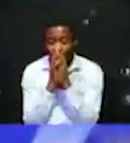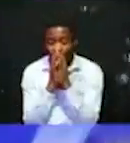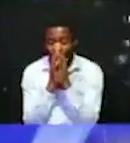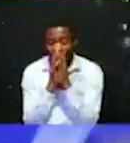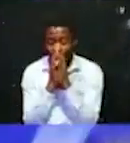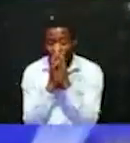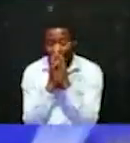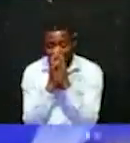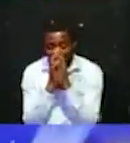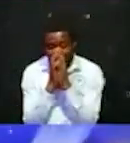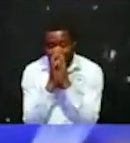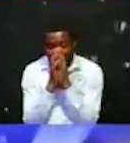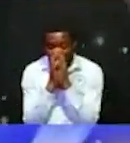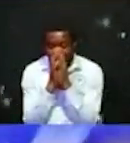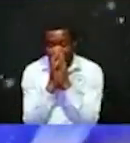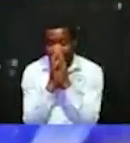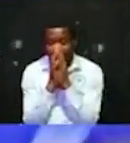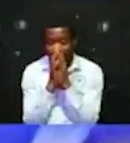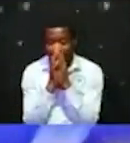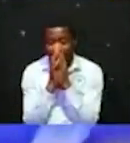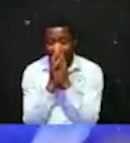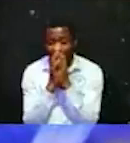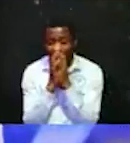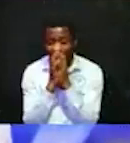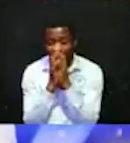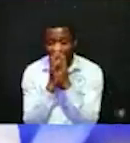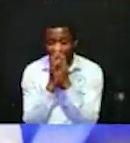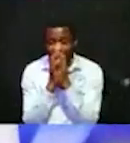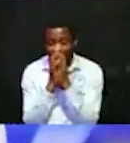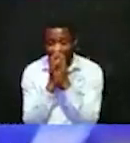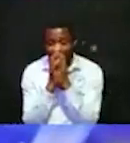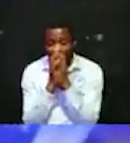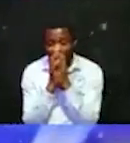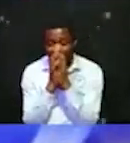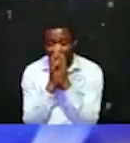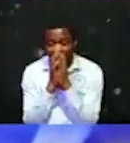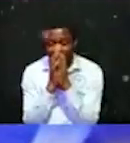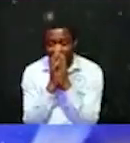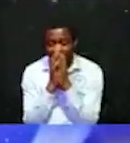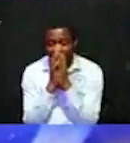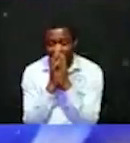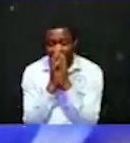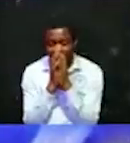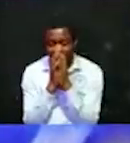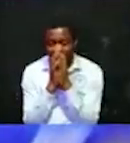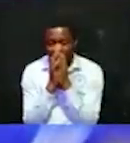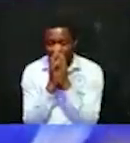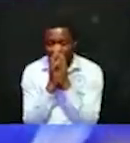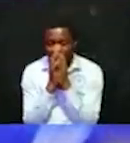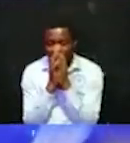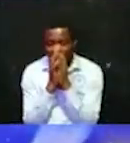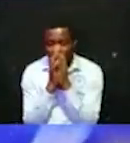Rentelebelebebizaba. Thank you, Lord, for your word. Thank you, Lord, in the name of Jesus. Kaburi Maso